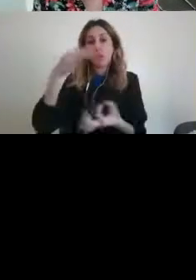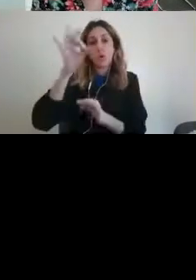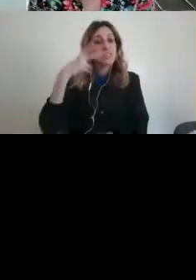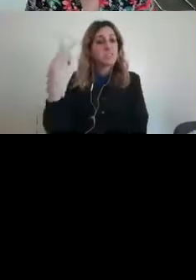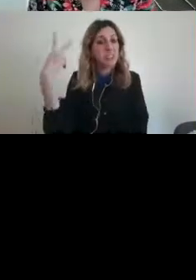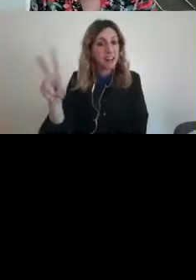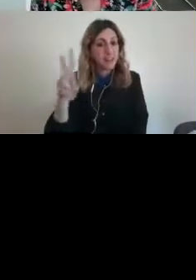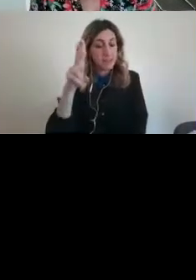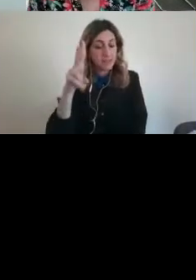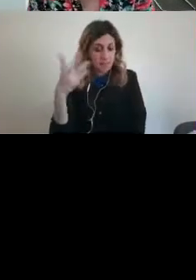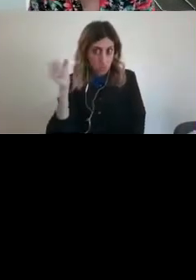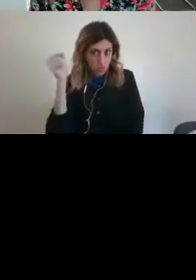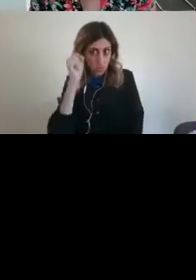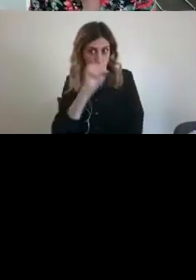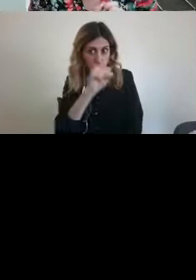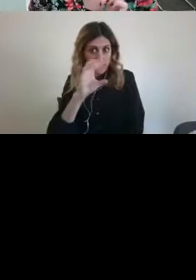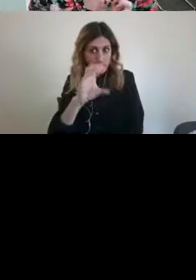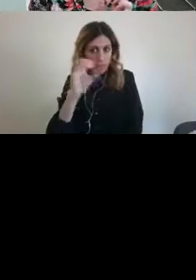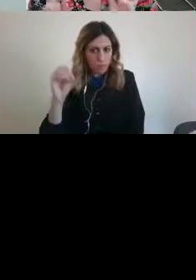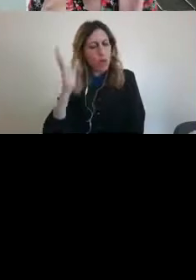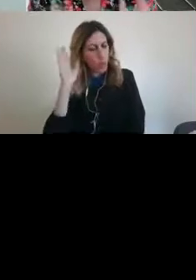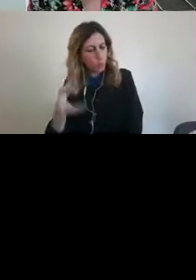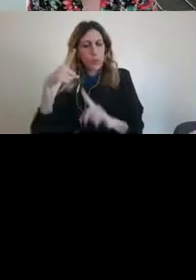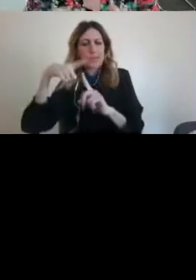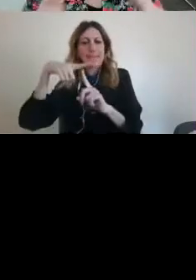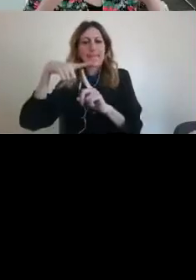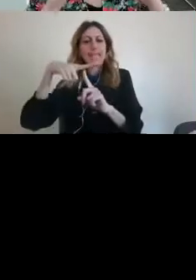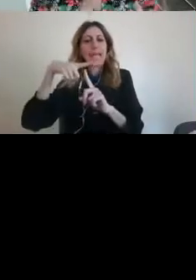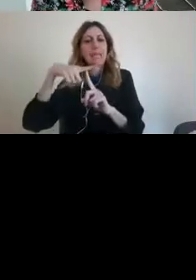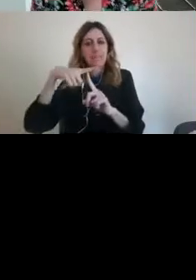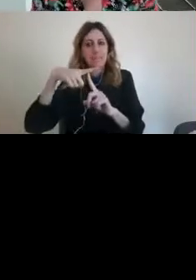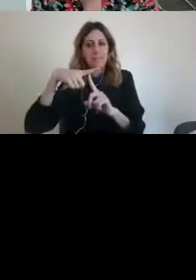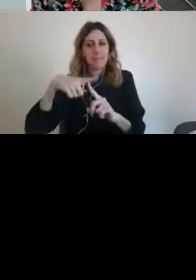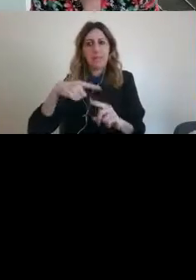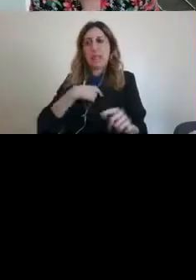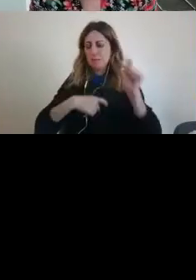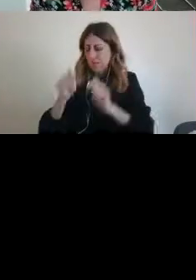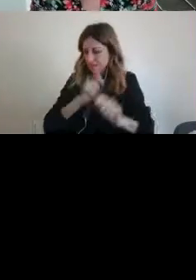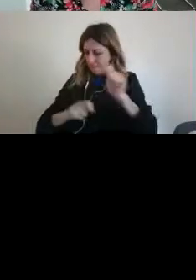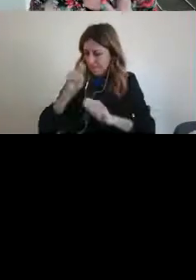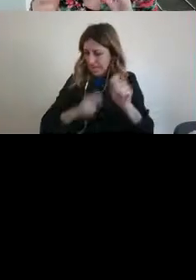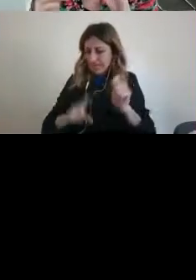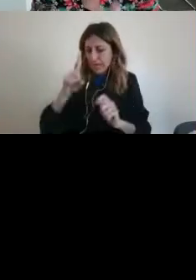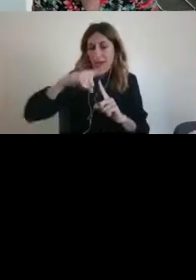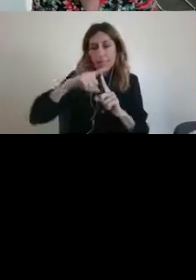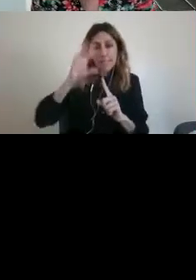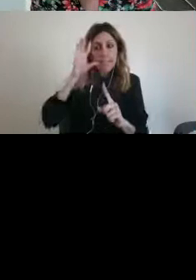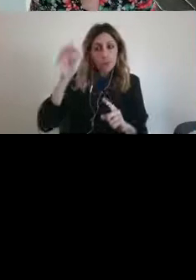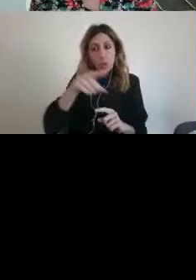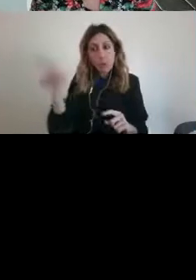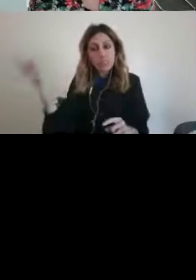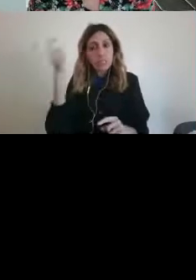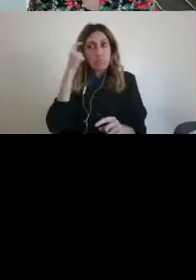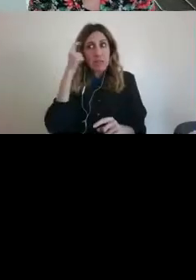Just search for the content SEO fitness quiz. We built one for the content SEO fitness of your website, and we're currently